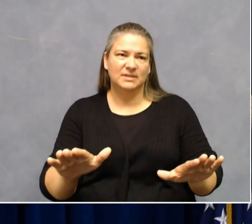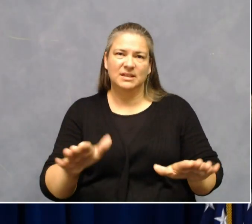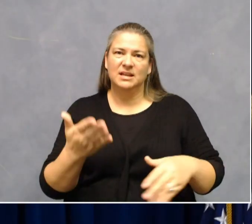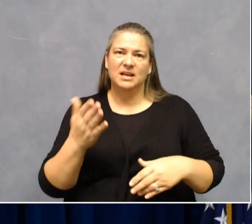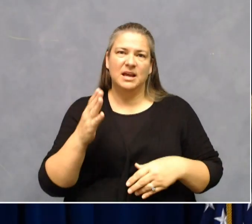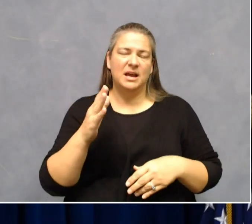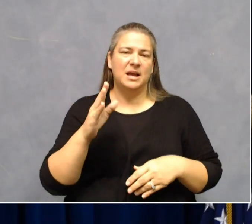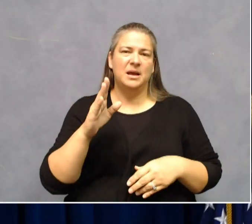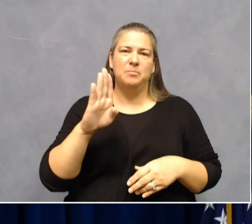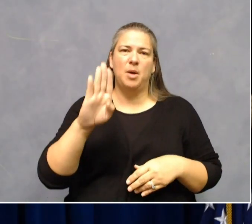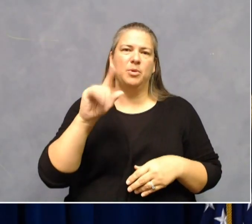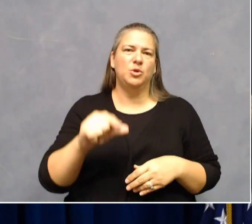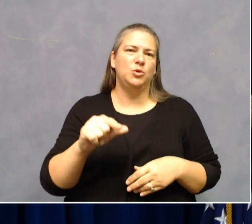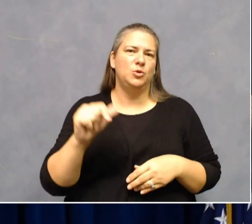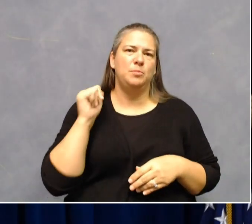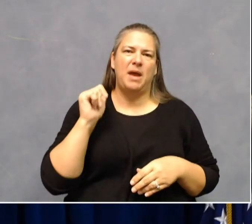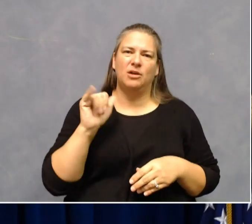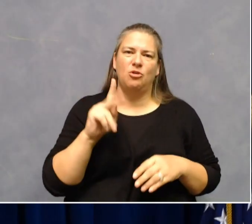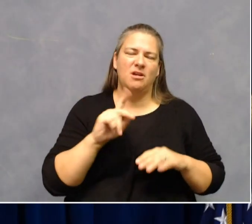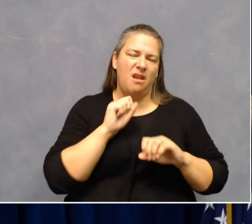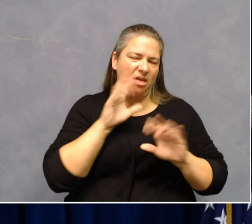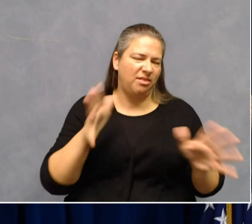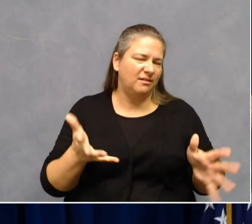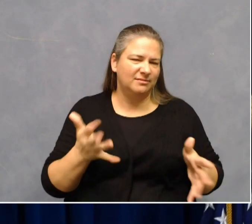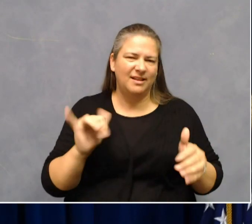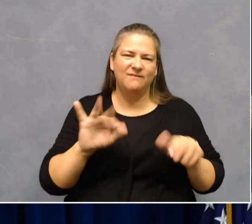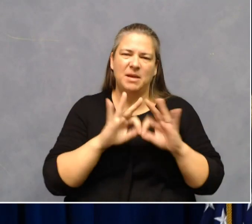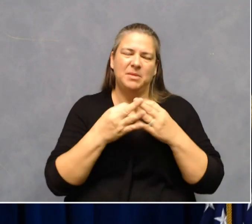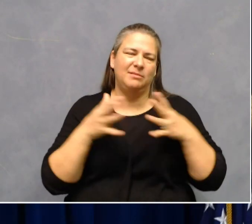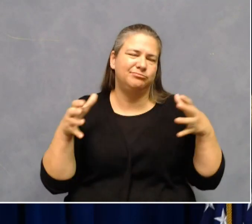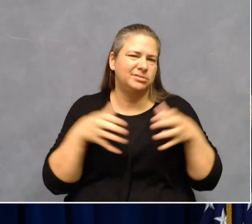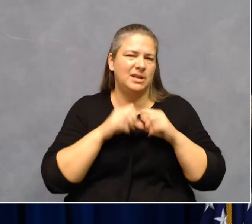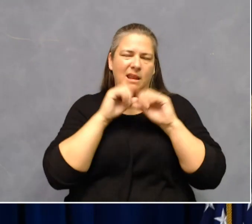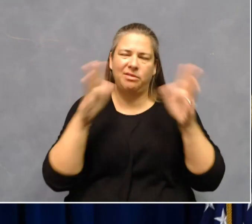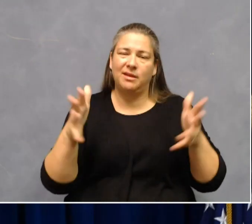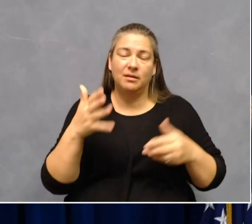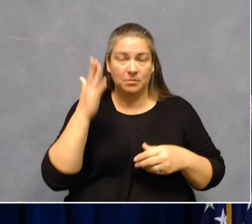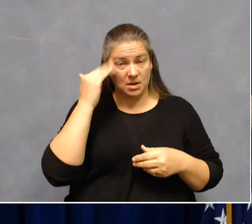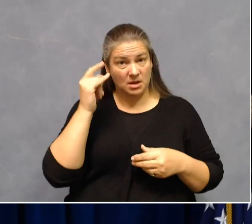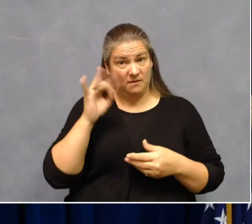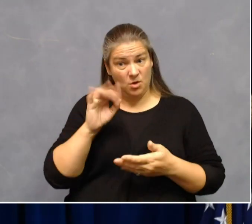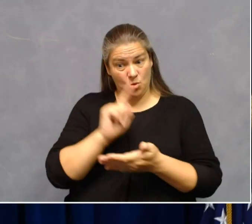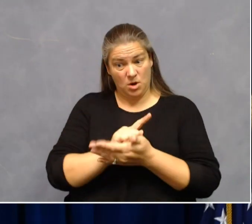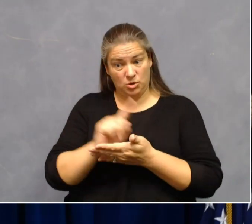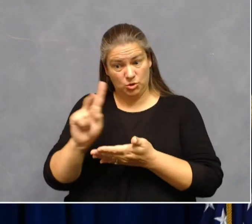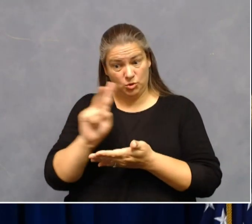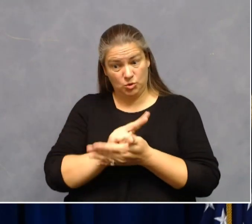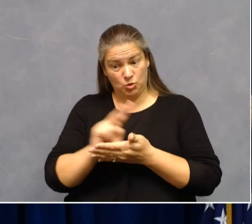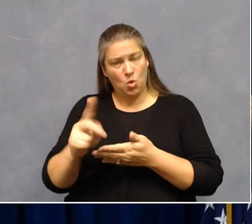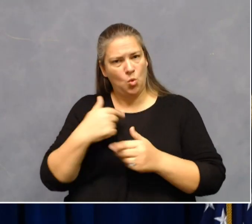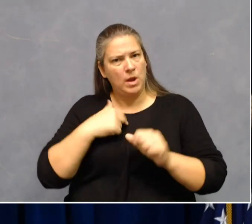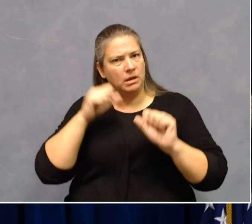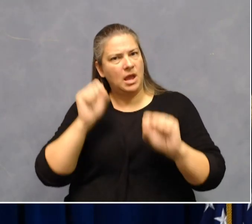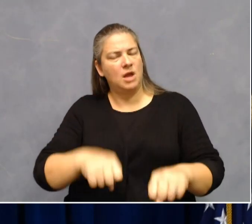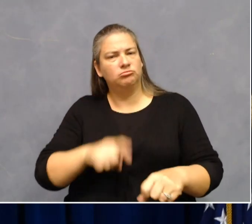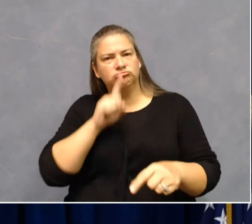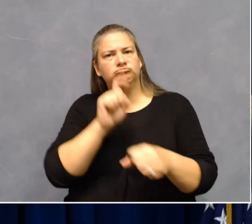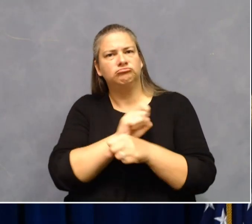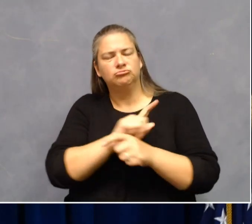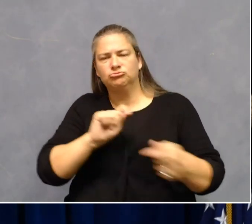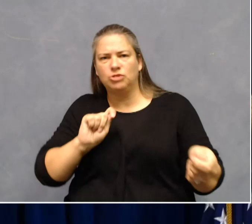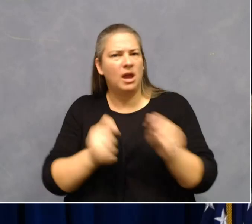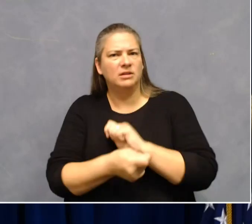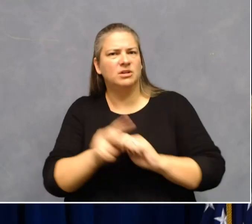rest at all, because we can, over the course of a couple of weeks, make a real impact in the spread of this virus. But we got to